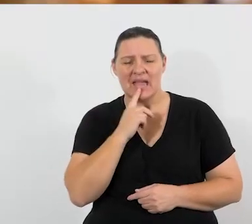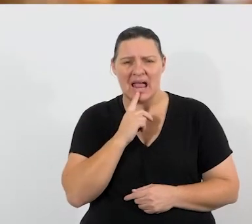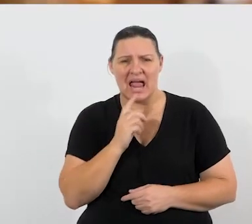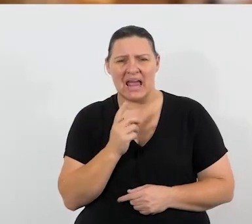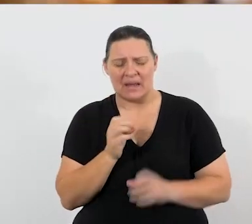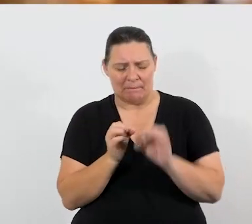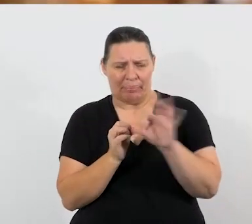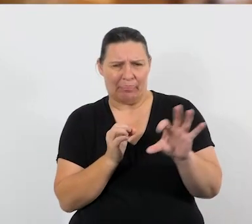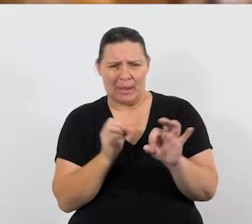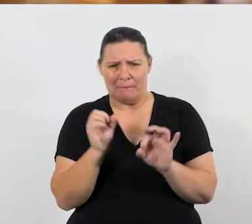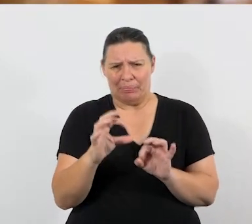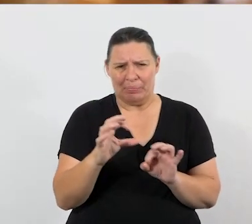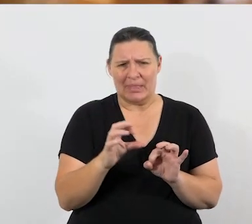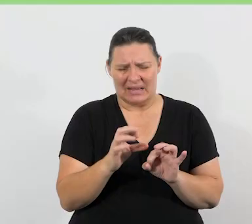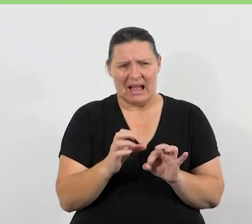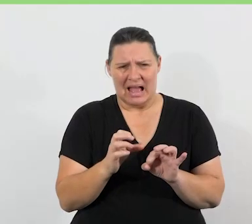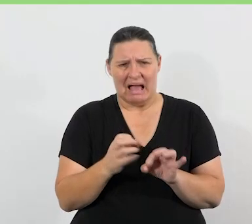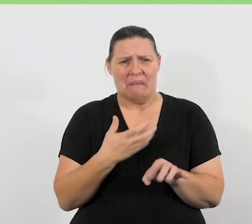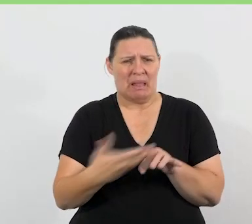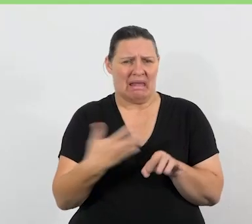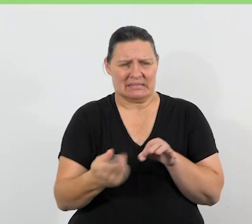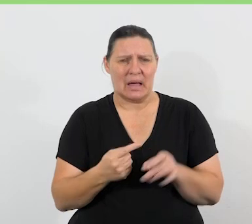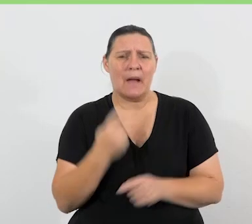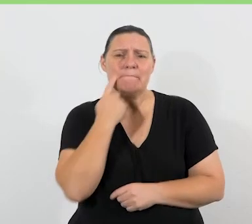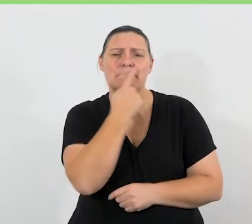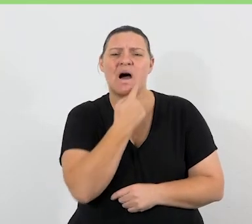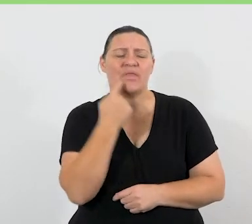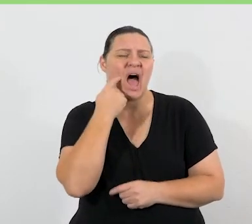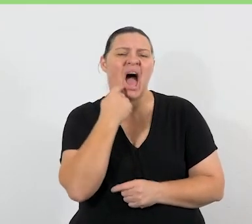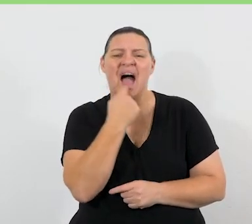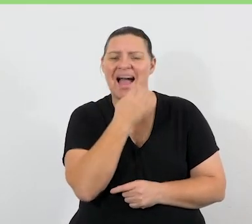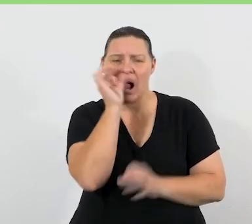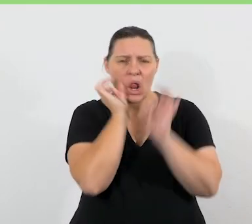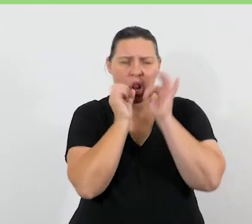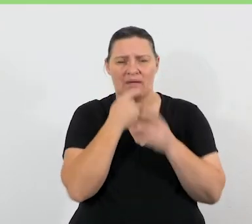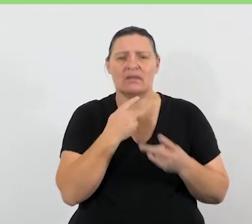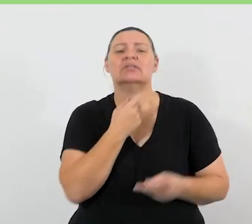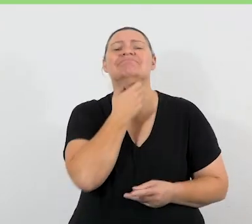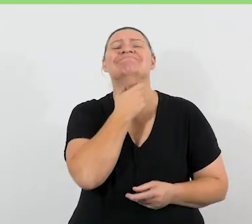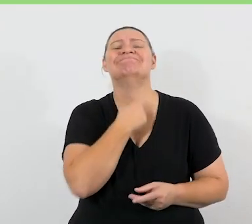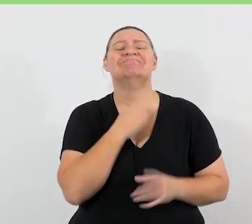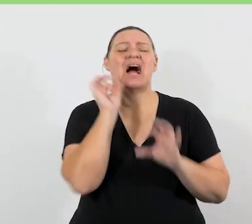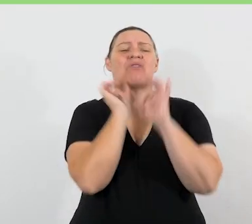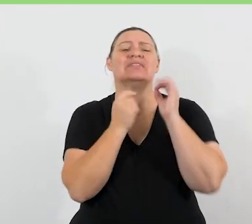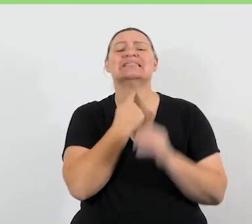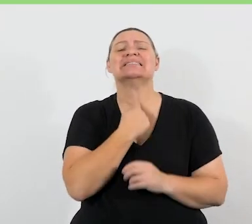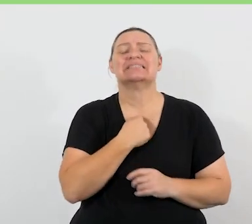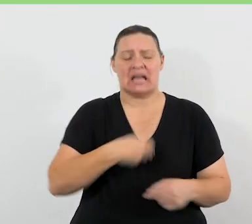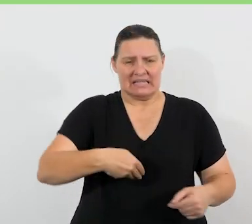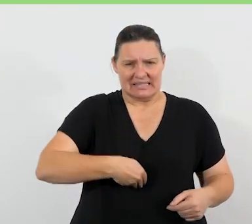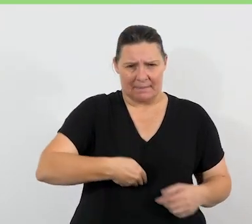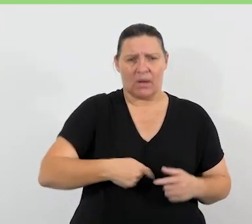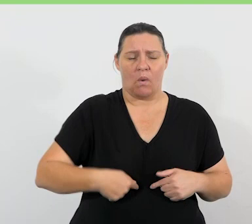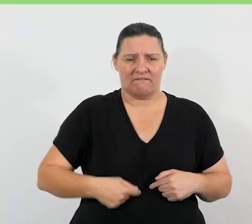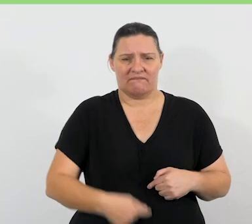open sores that we normally found on the lining of the mouth, on the lining of the esophagus, the stomach, or